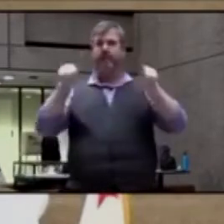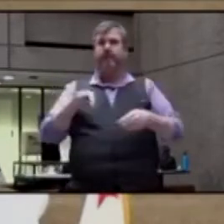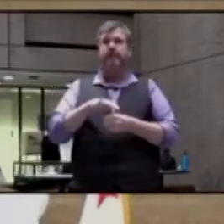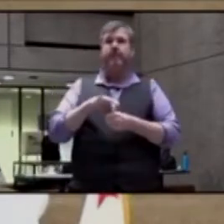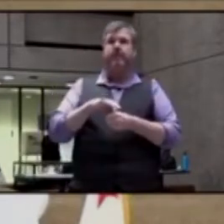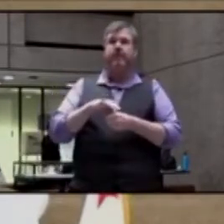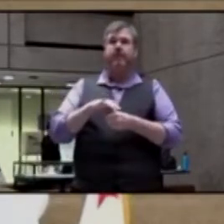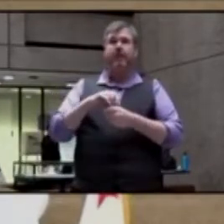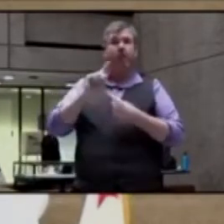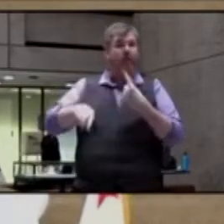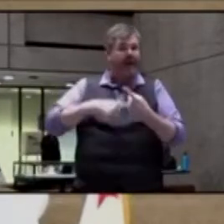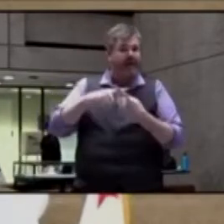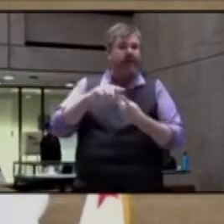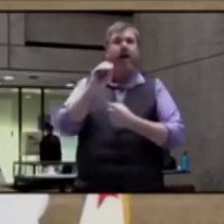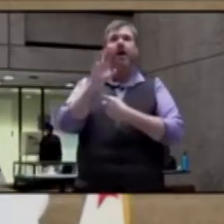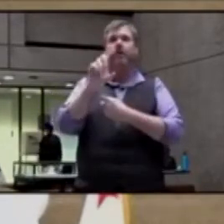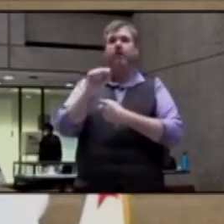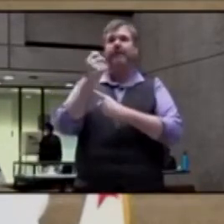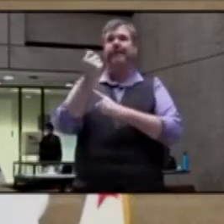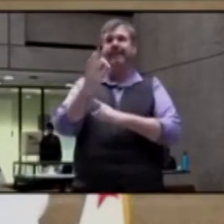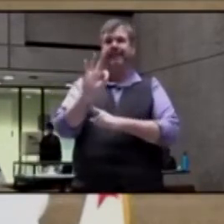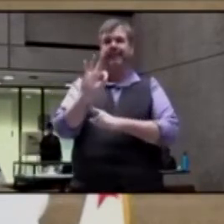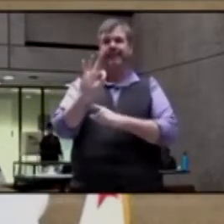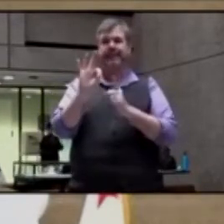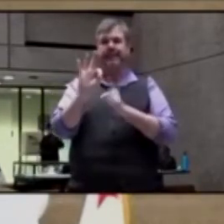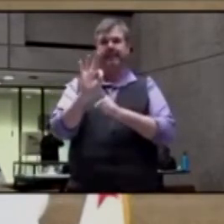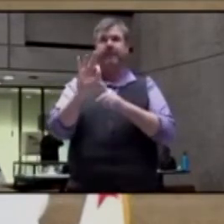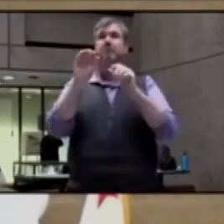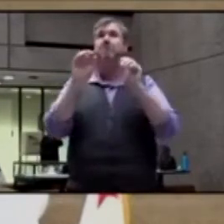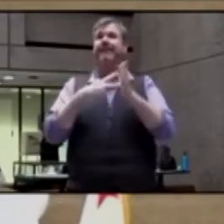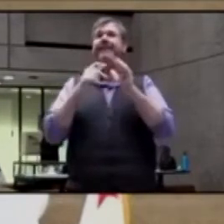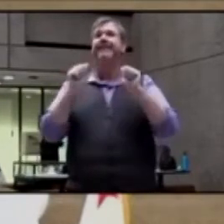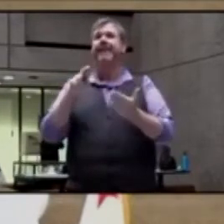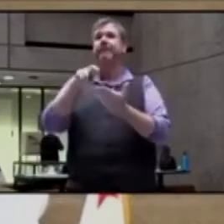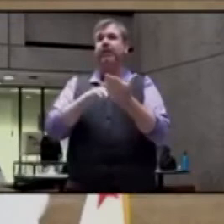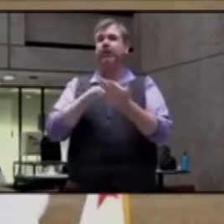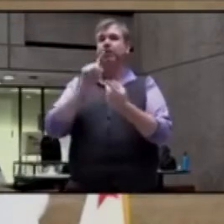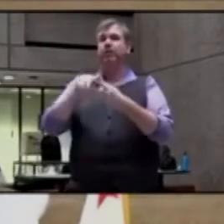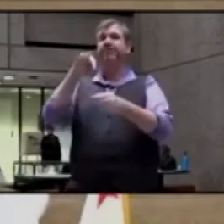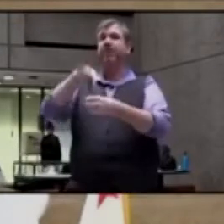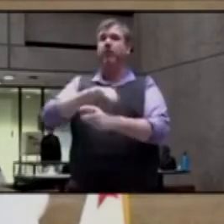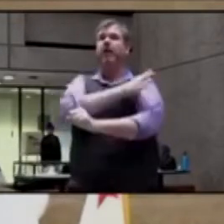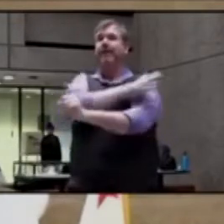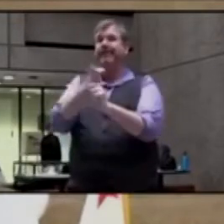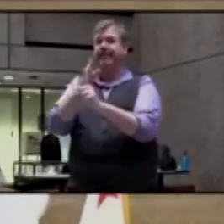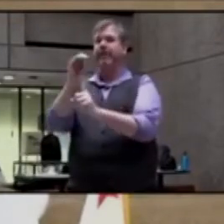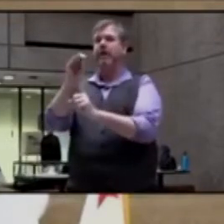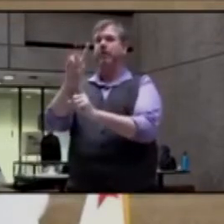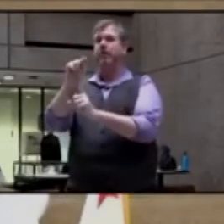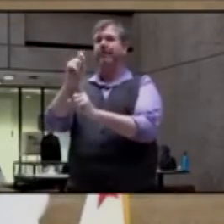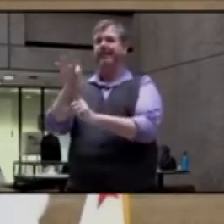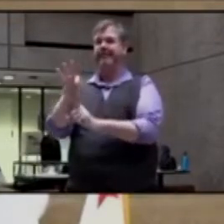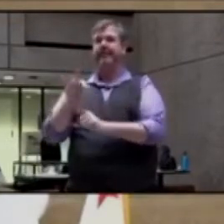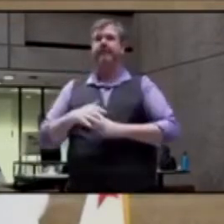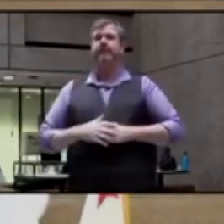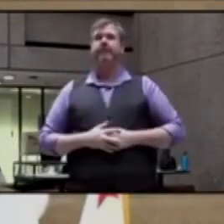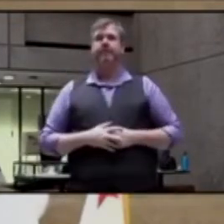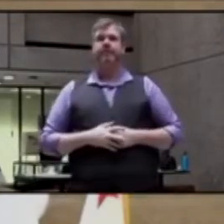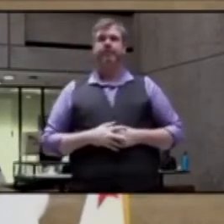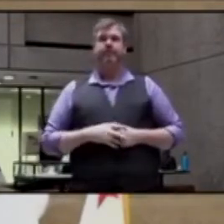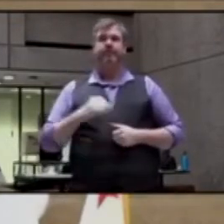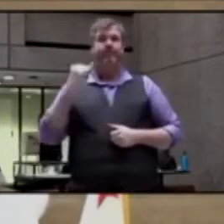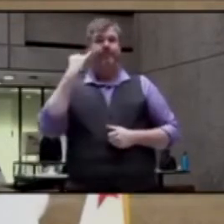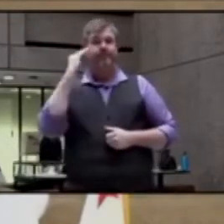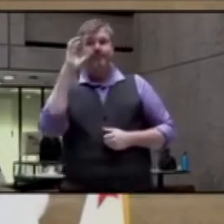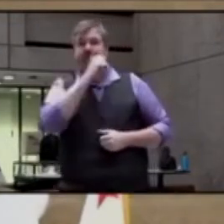And if for some reason you missed the October 19th cutoff, it's not too late. We have what we call conditional